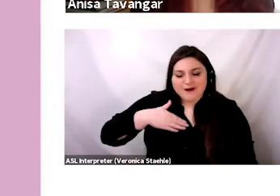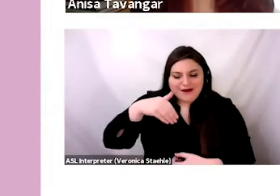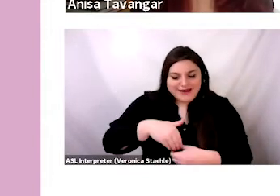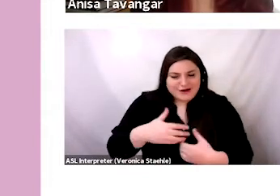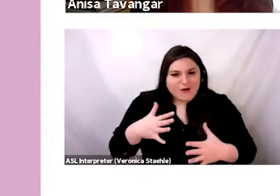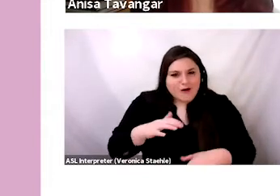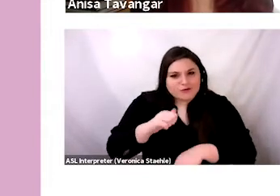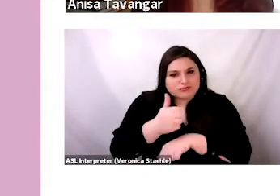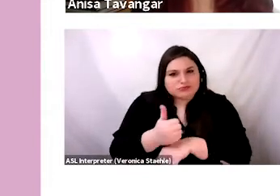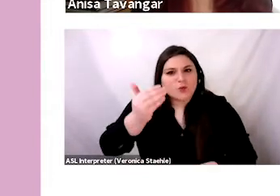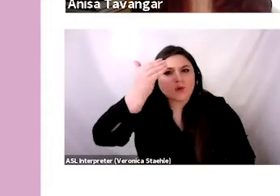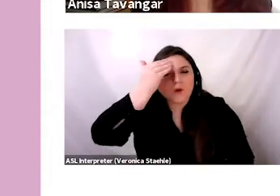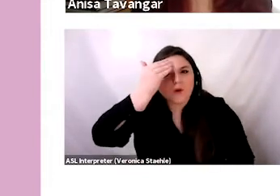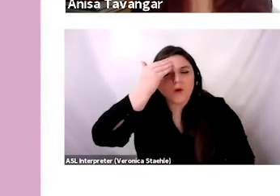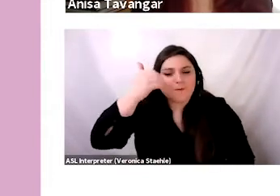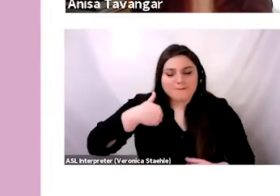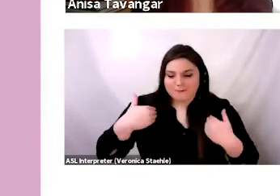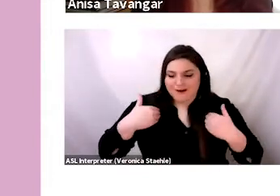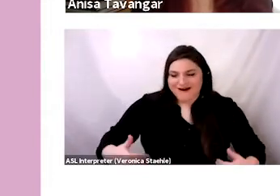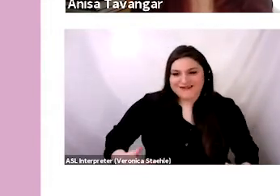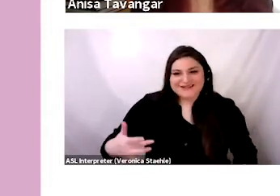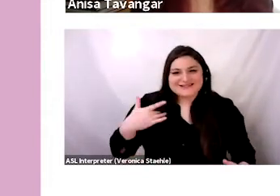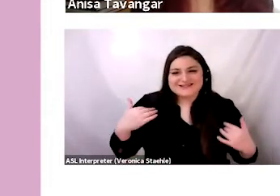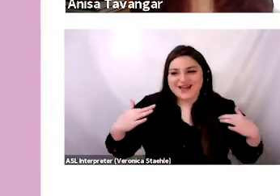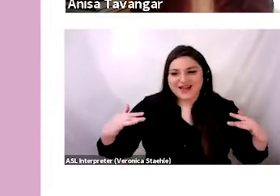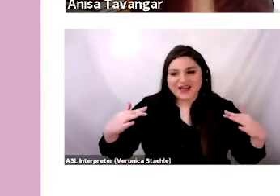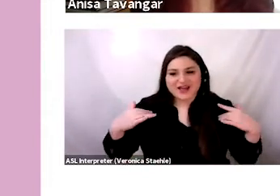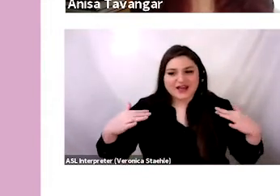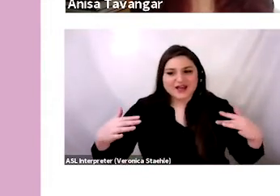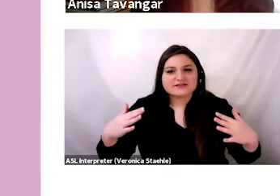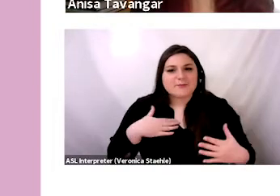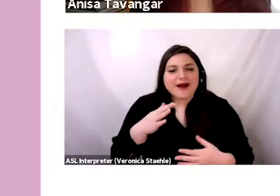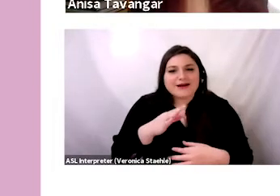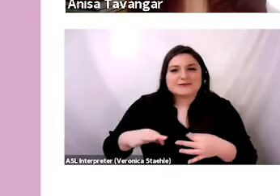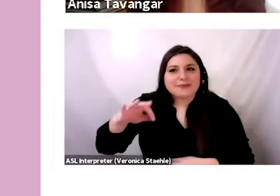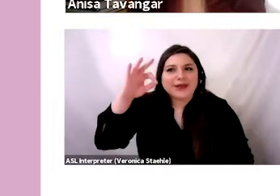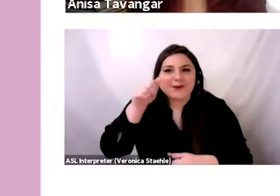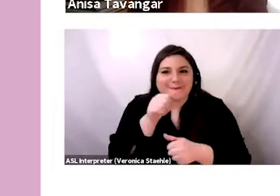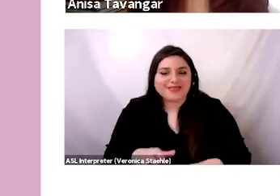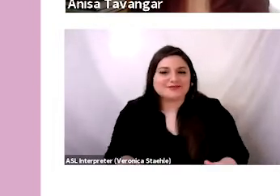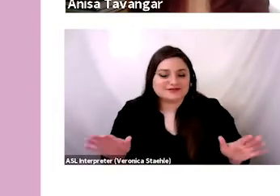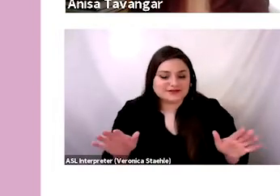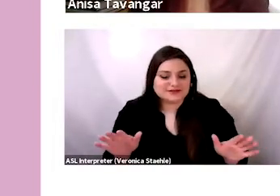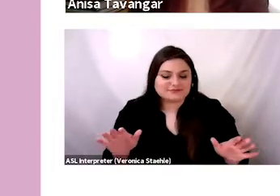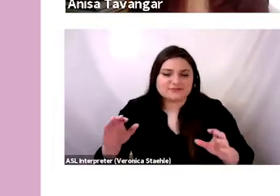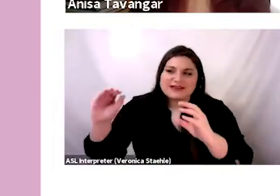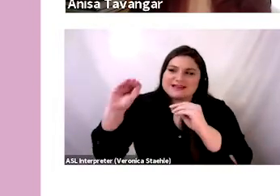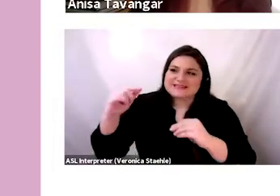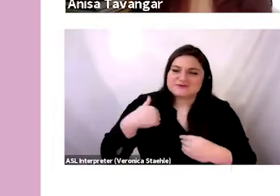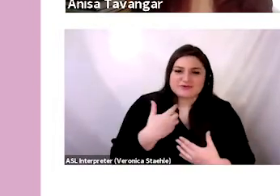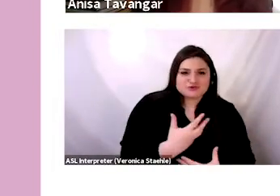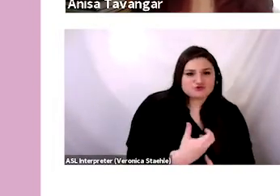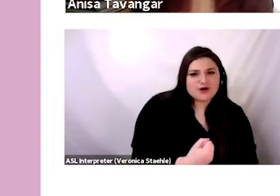my inner knowing, the senses of my body, the blessings of my spirit. Teach me to trust